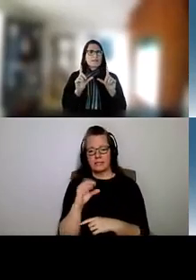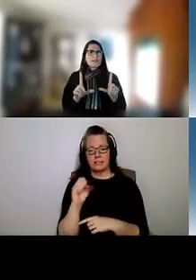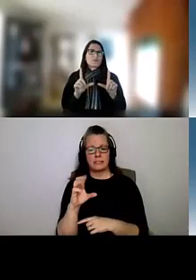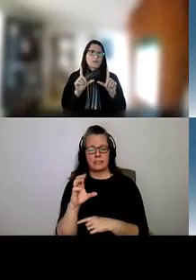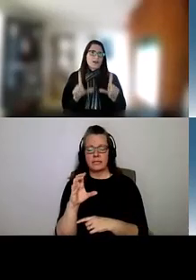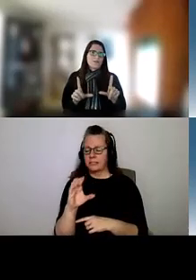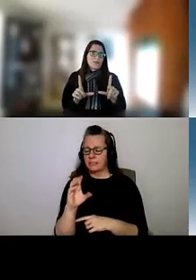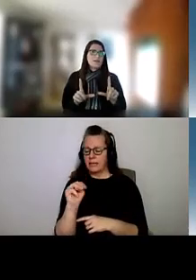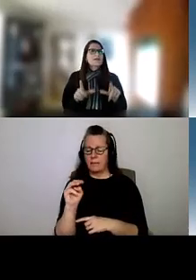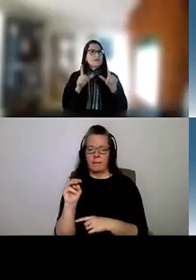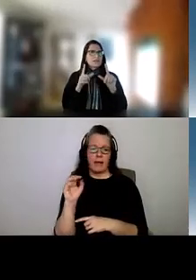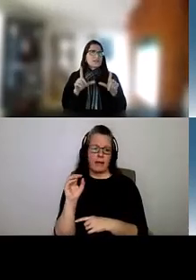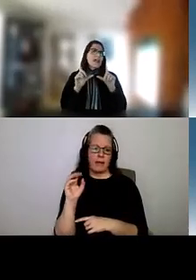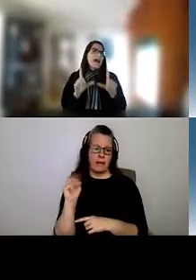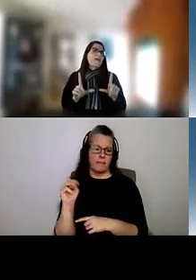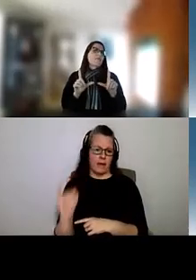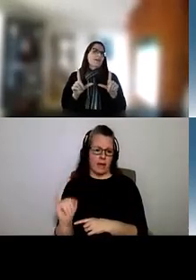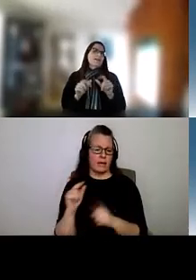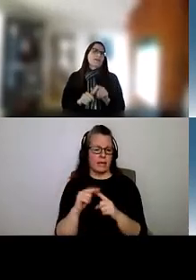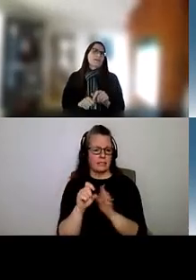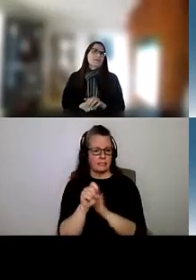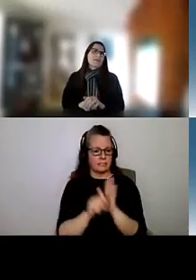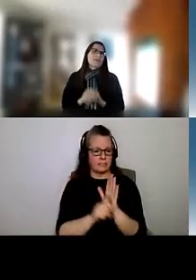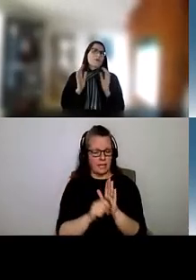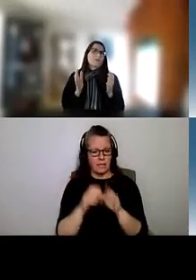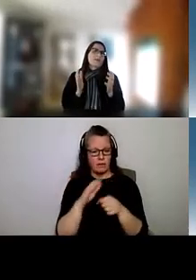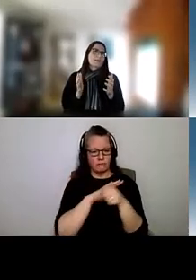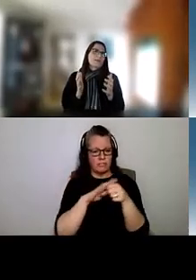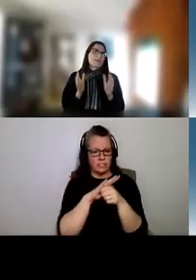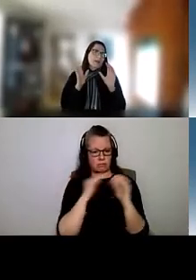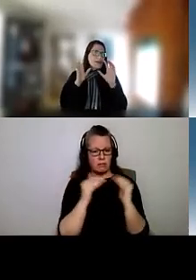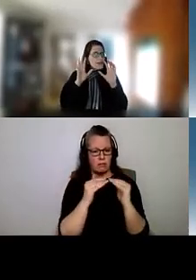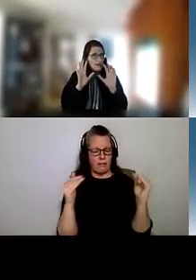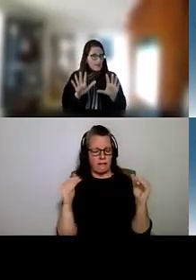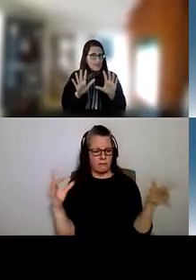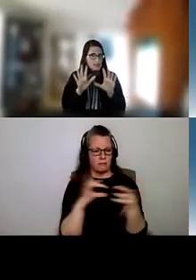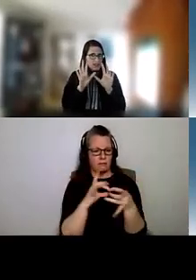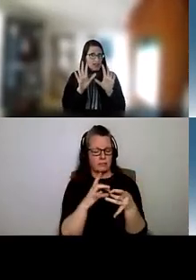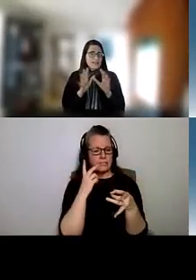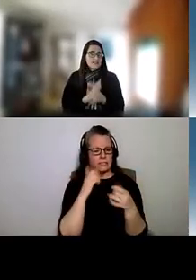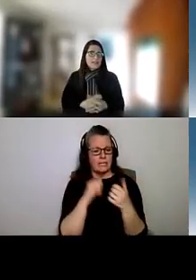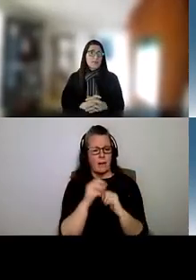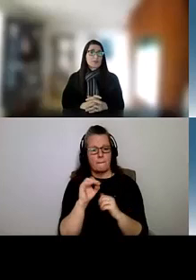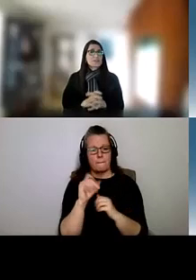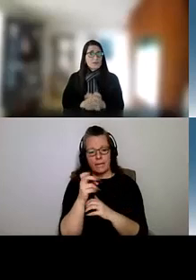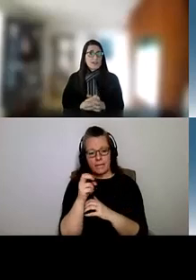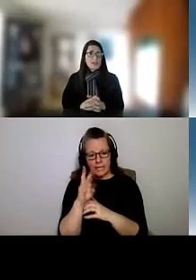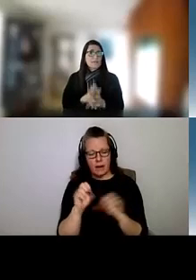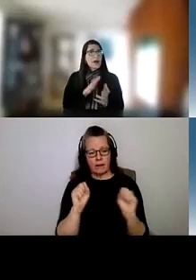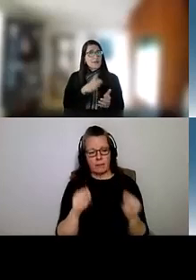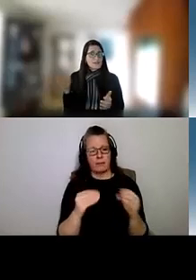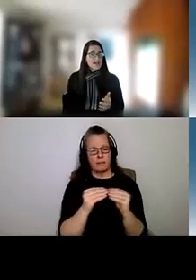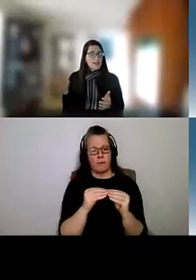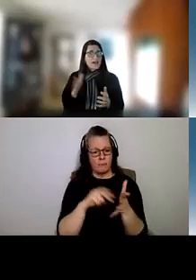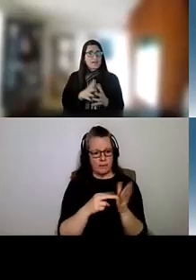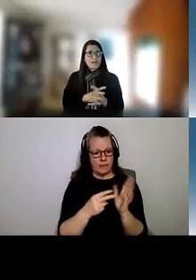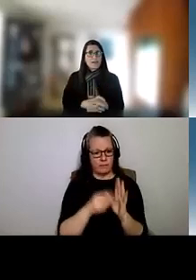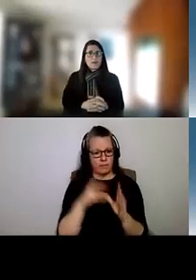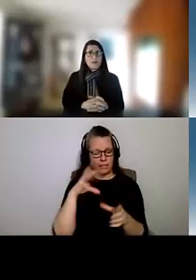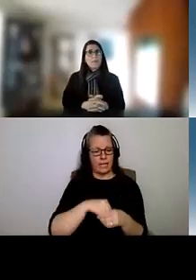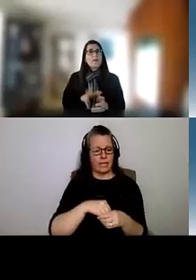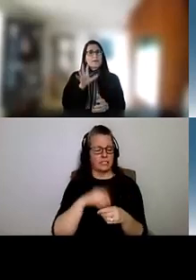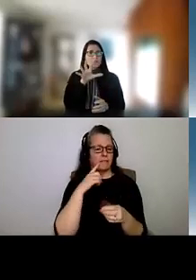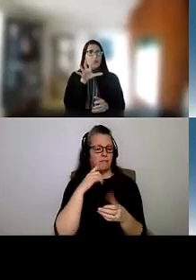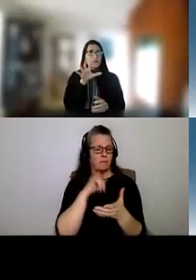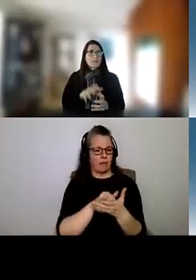state and regional level to see how Medicare can be more meaningfully engaging and acting as a participant in models at that